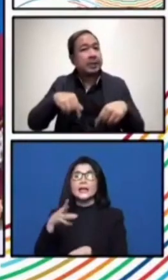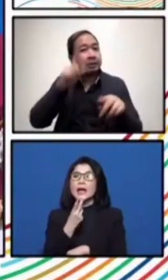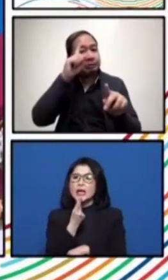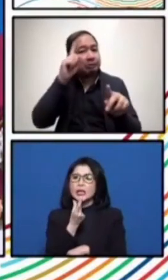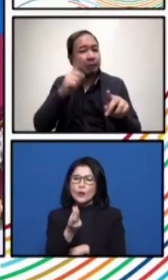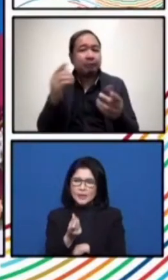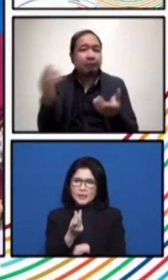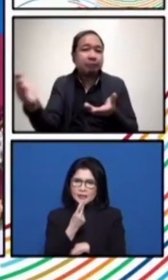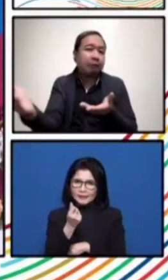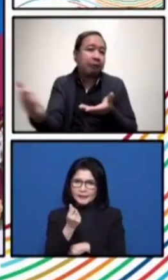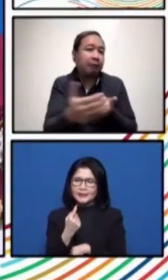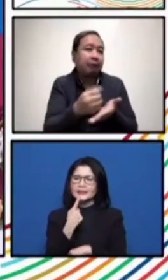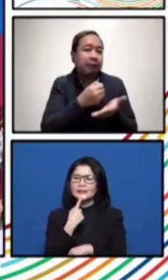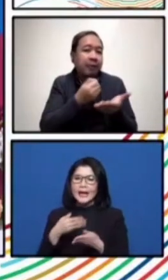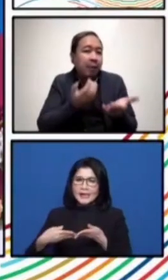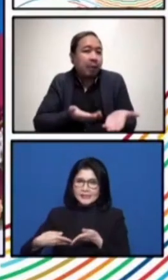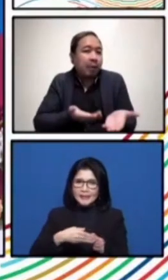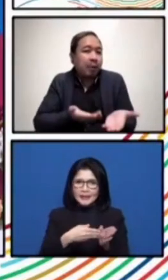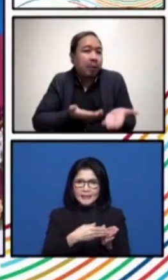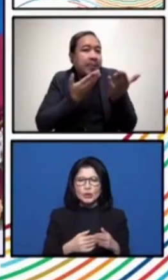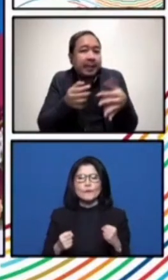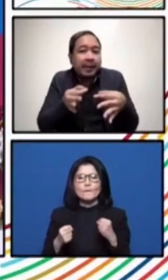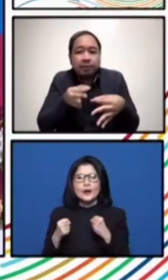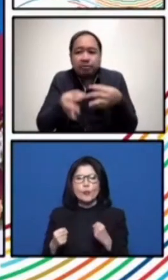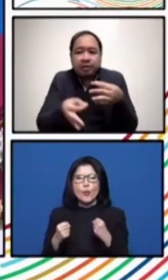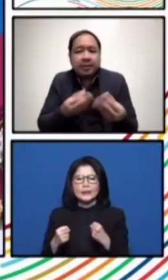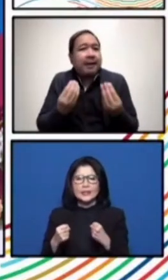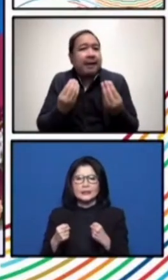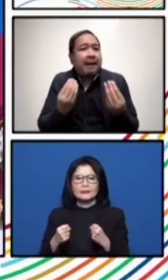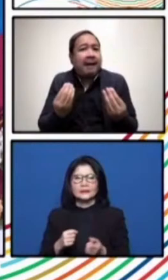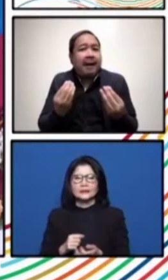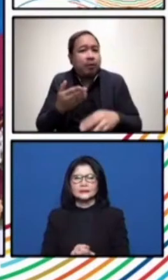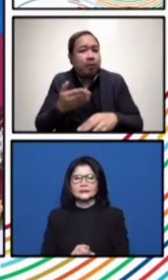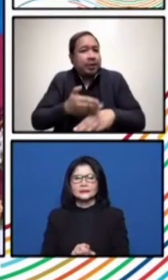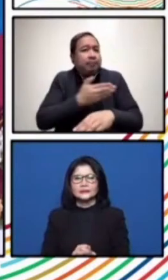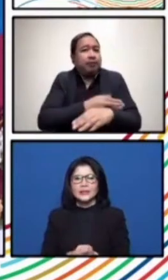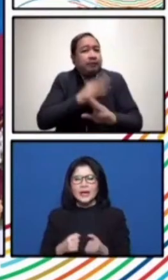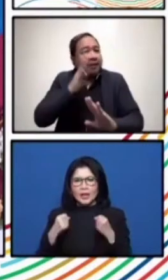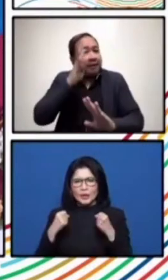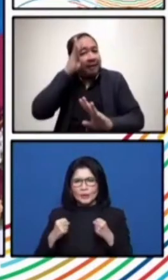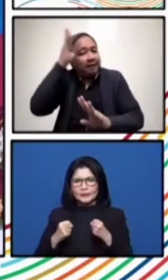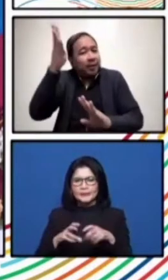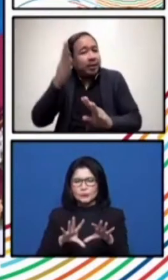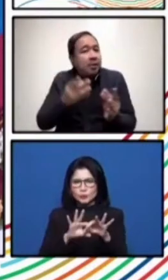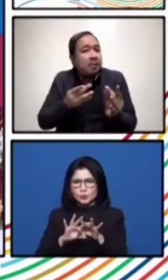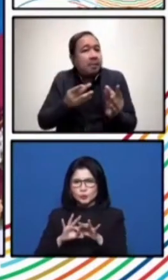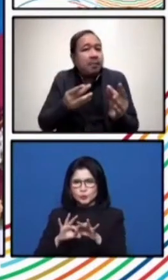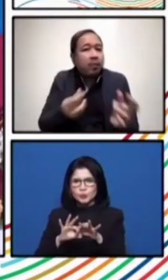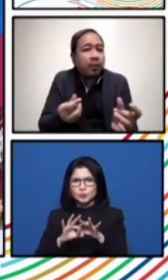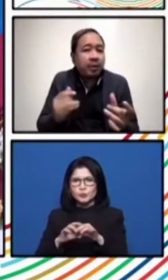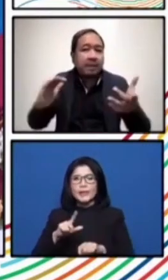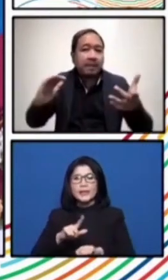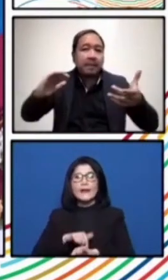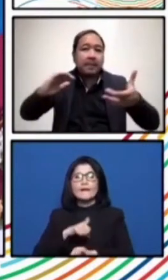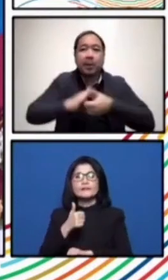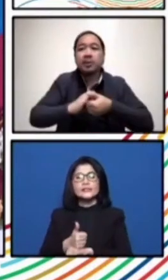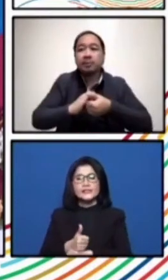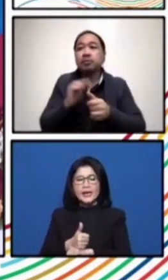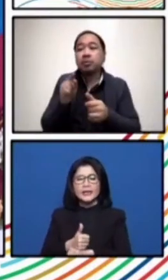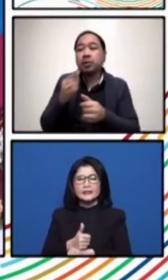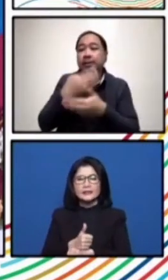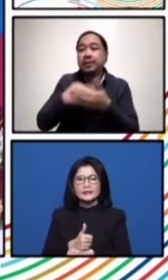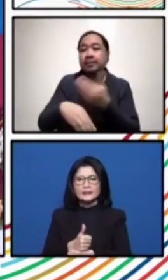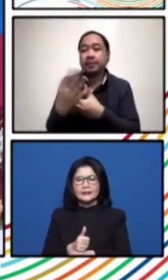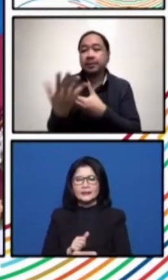strategies for strengthening Innovative and efficient partnership toward disability inclusion